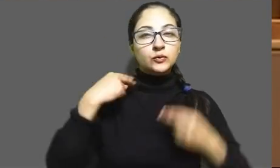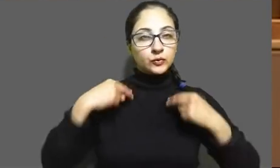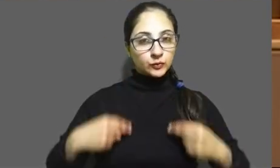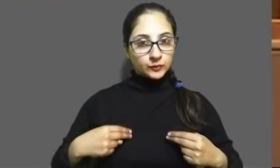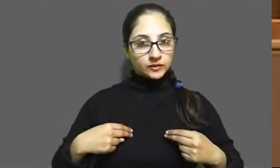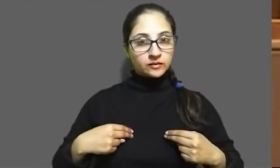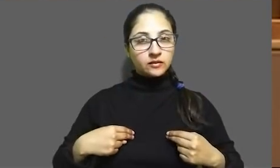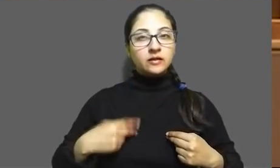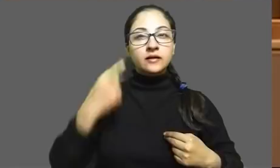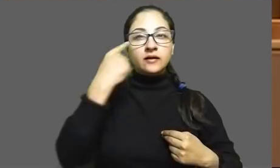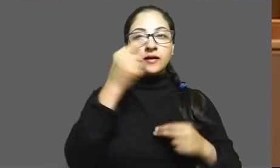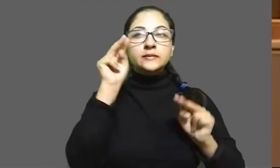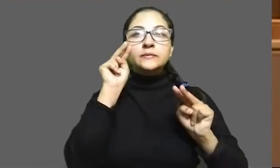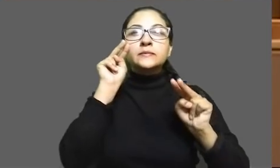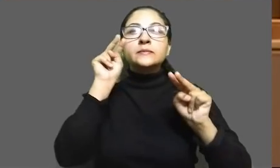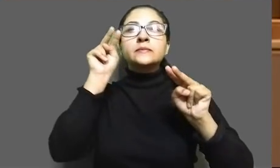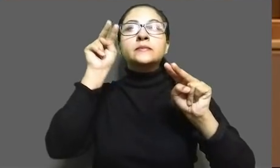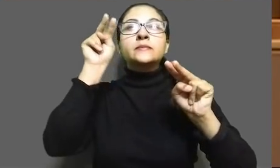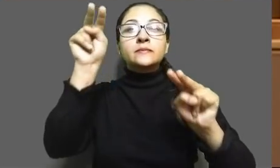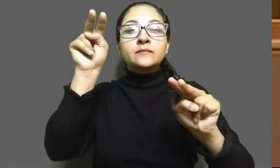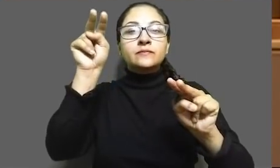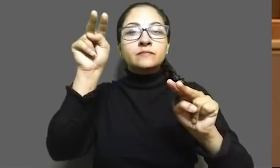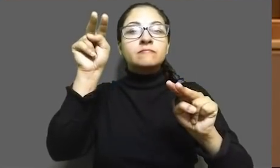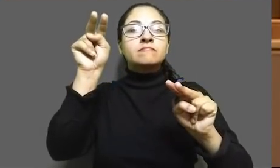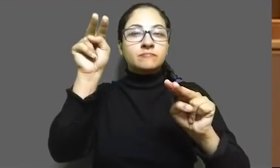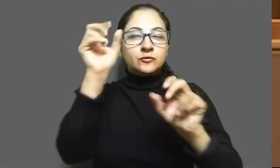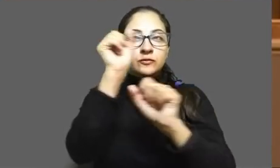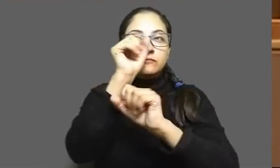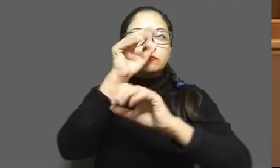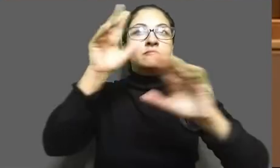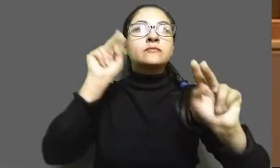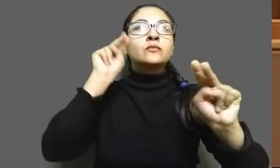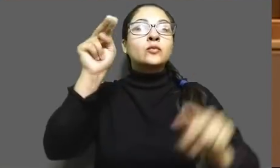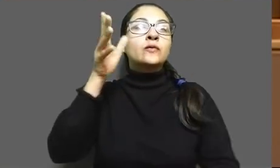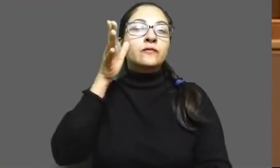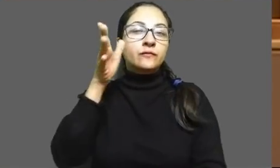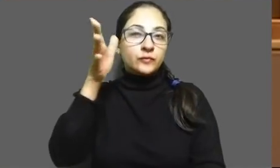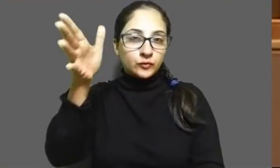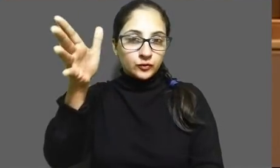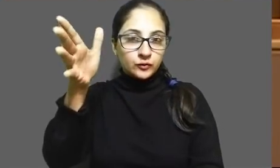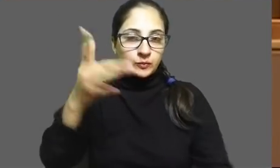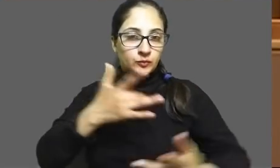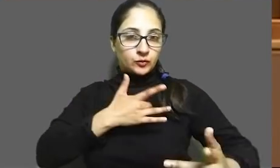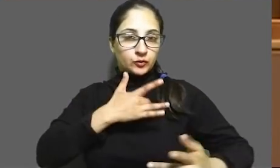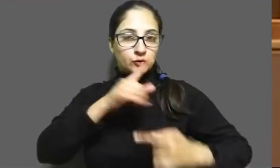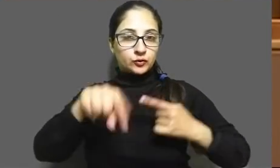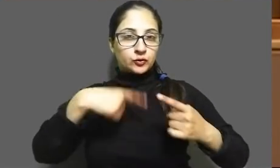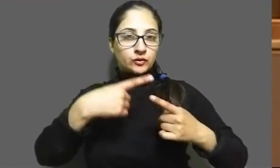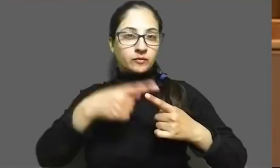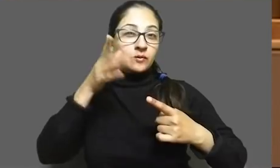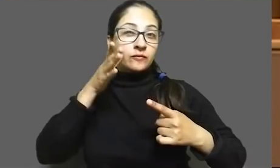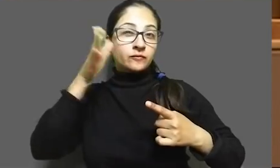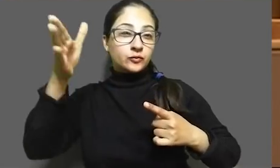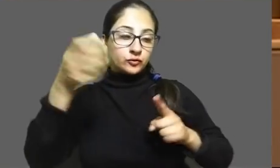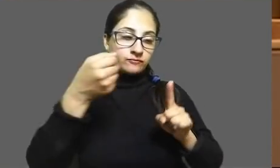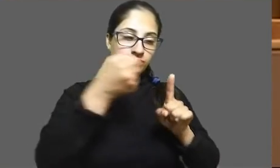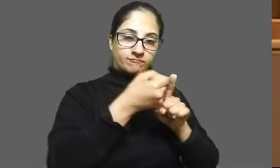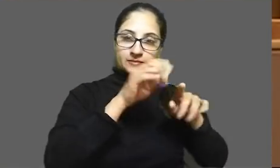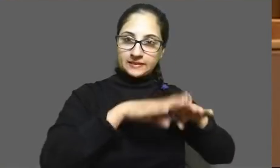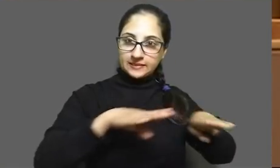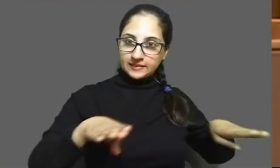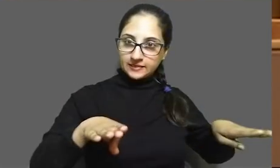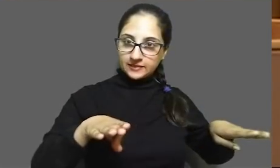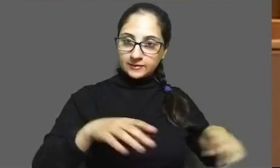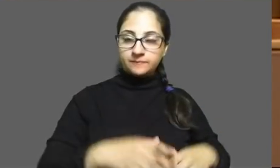looking into the future, concerned more with her children than her legend.